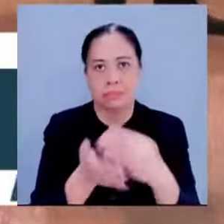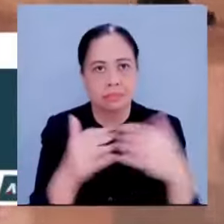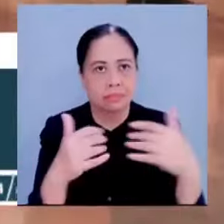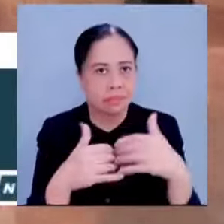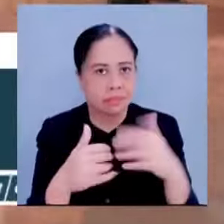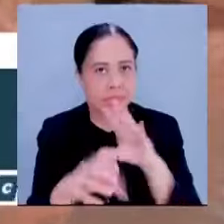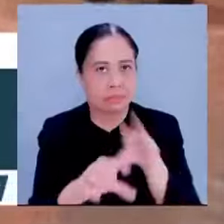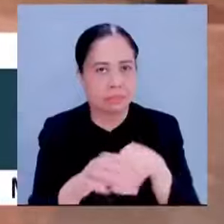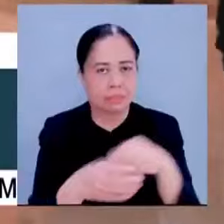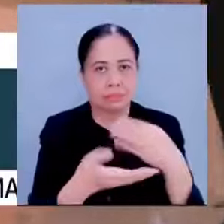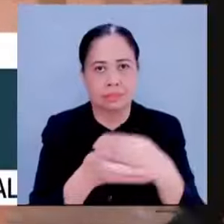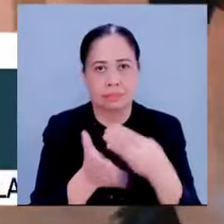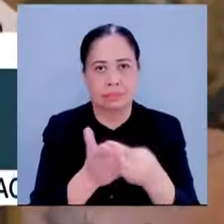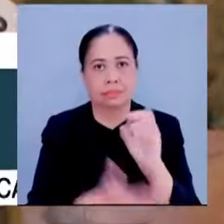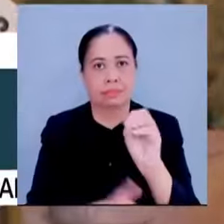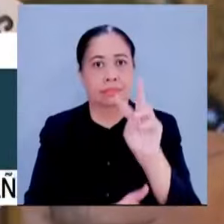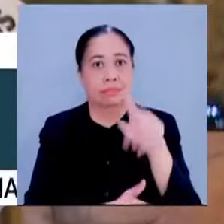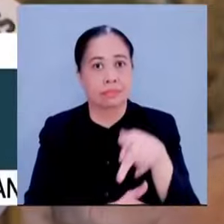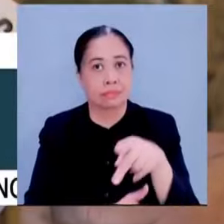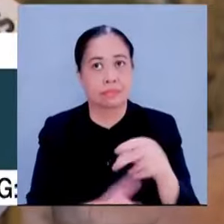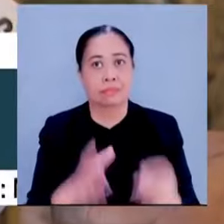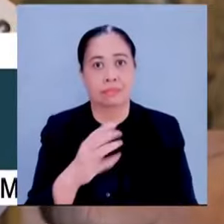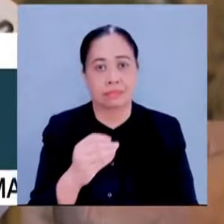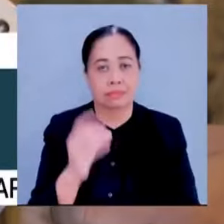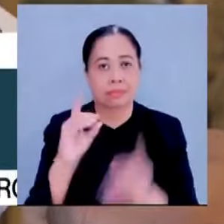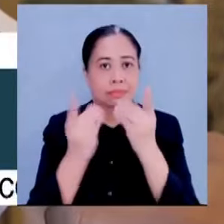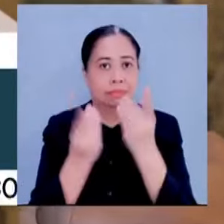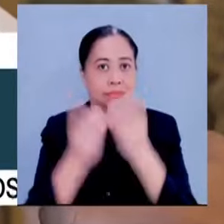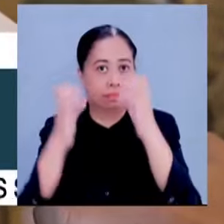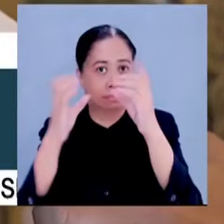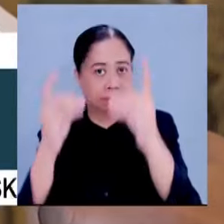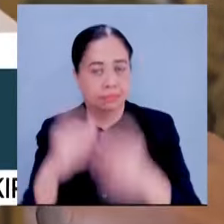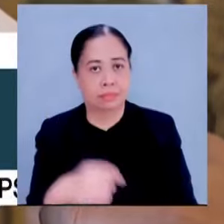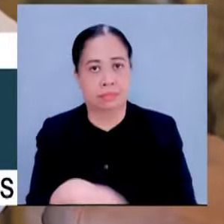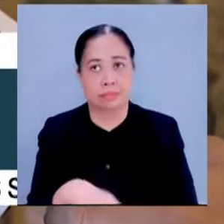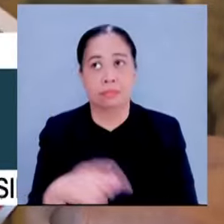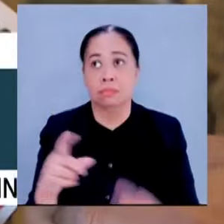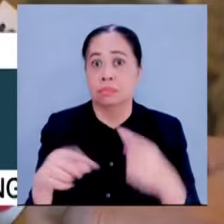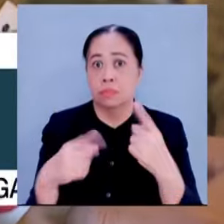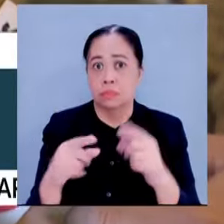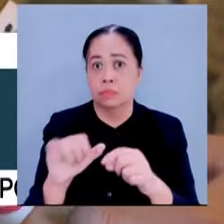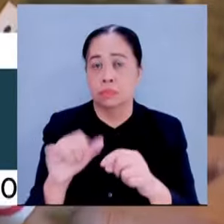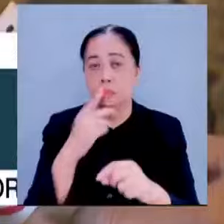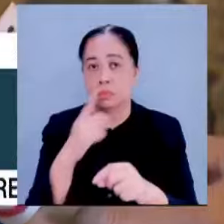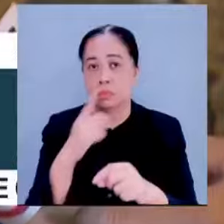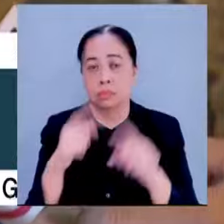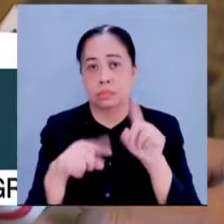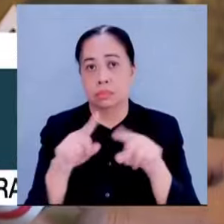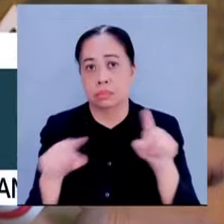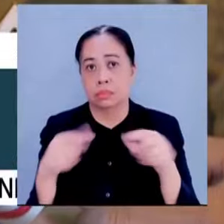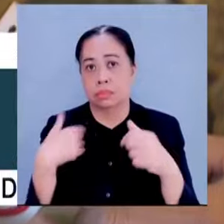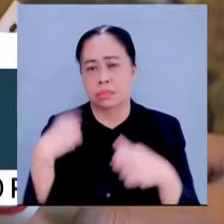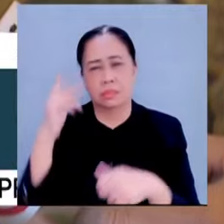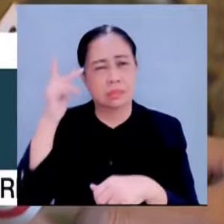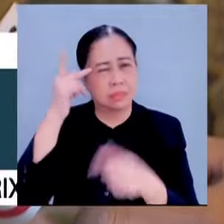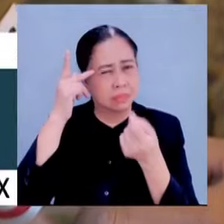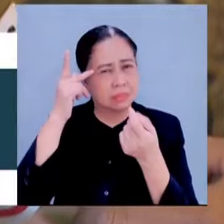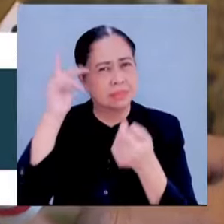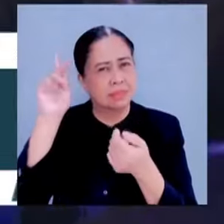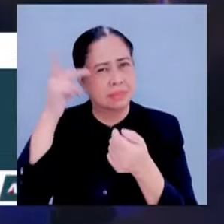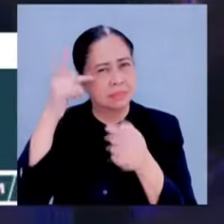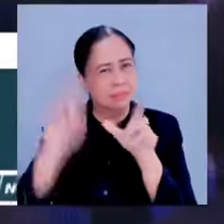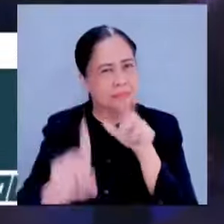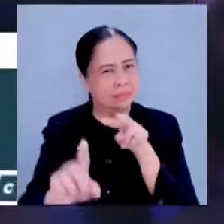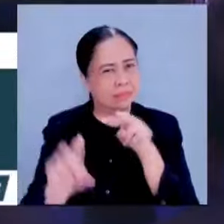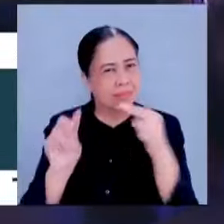the budget of OVP and DepEd. And while we can see really that there is some political angle